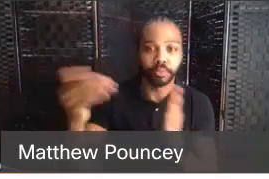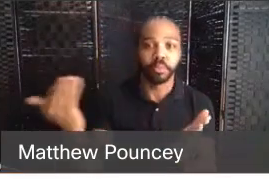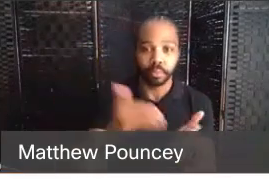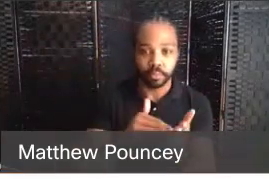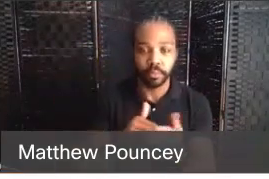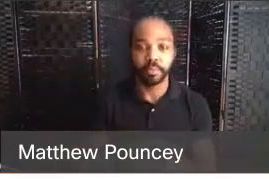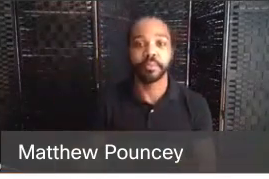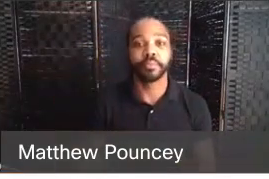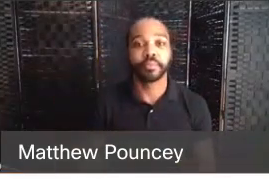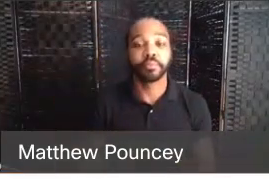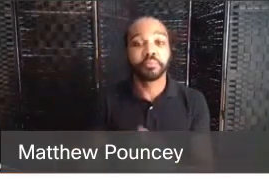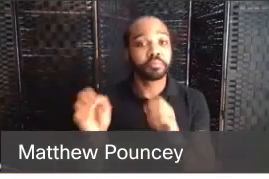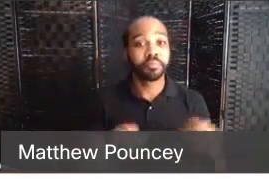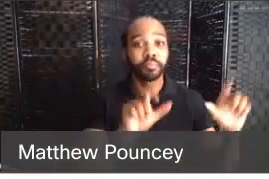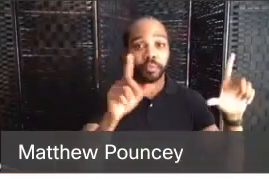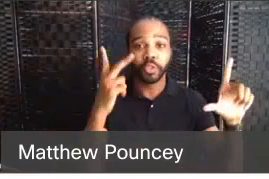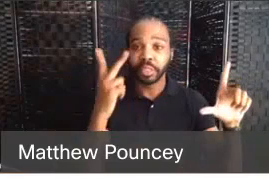So by provider type,